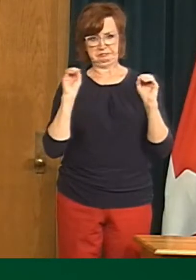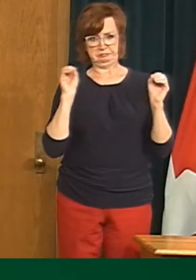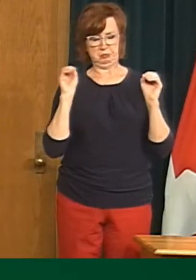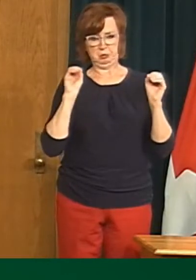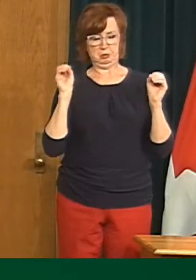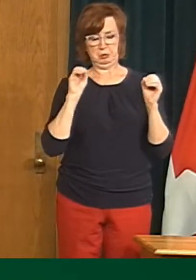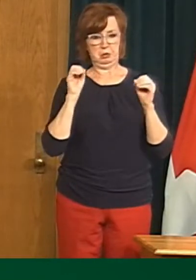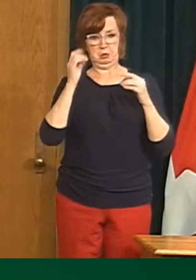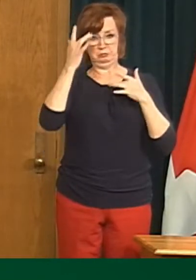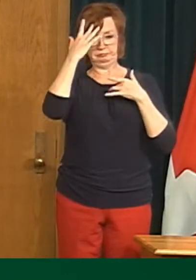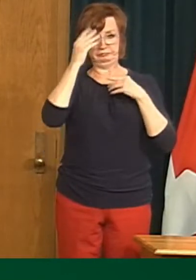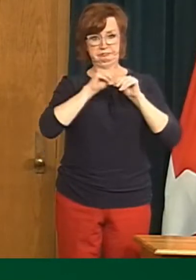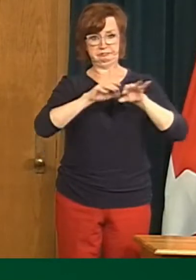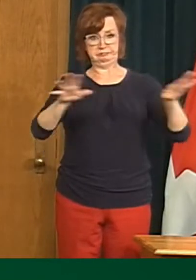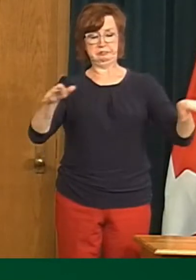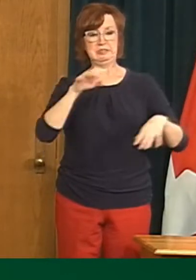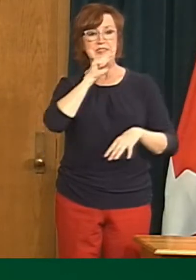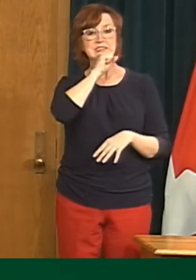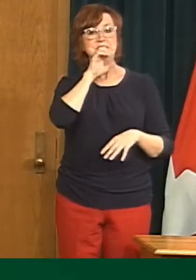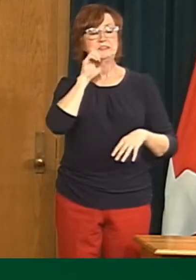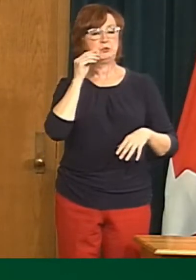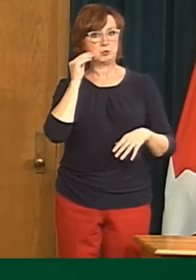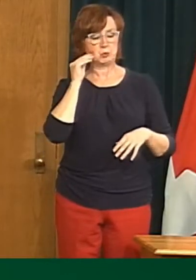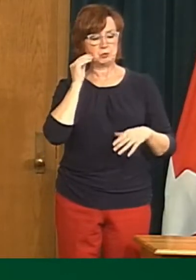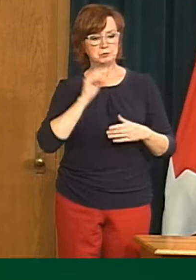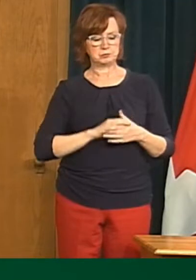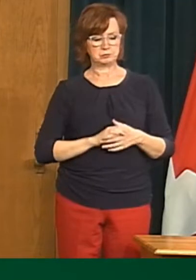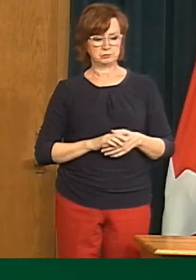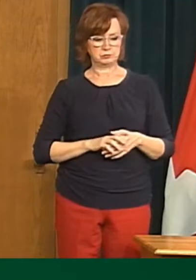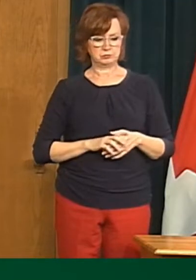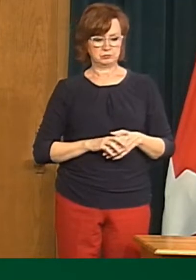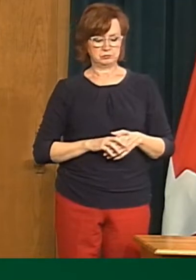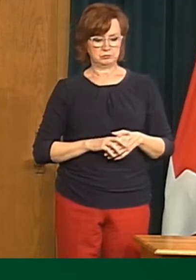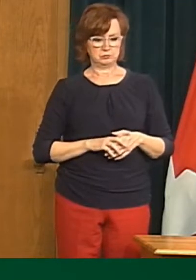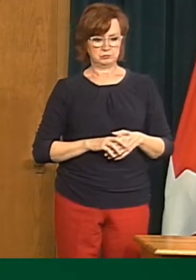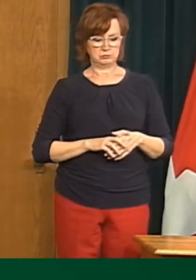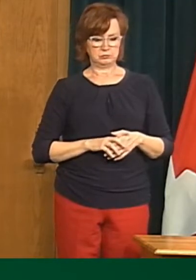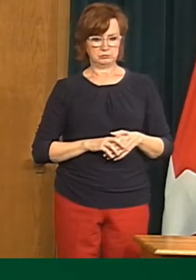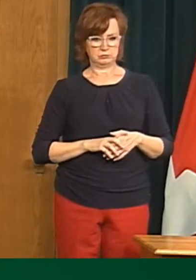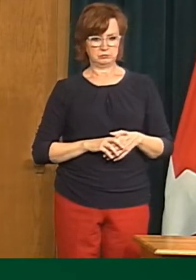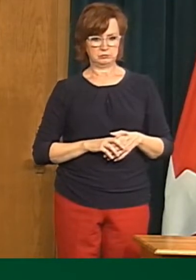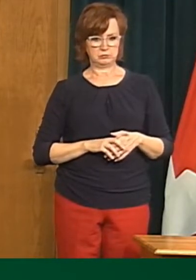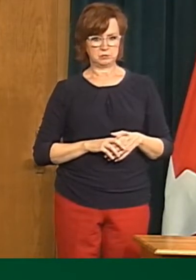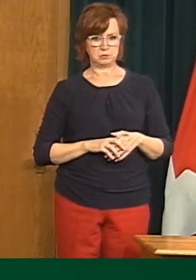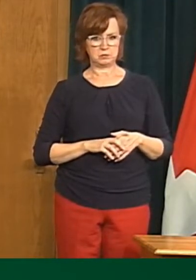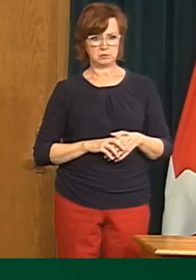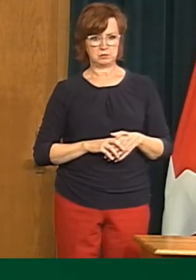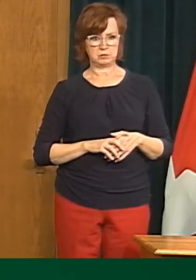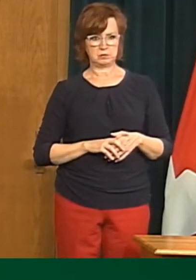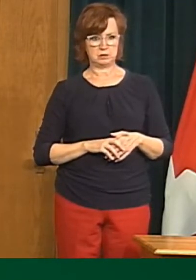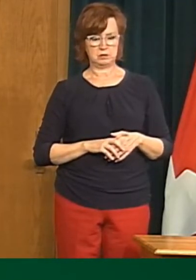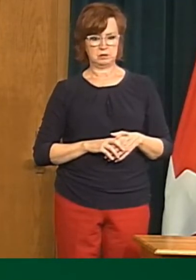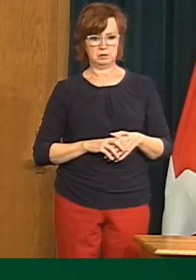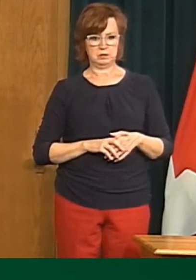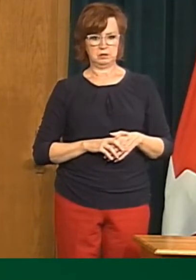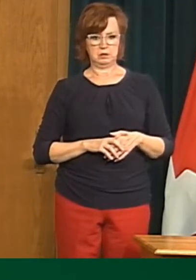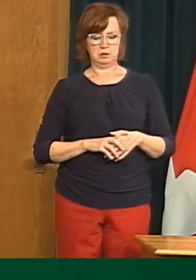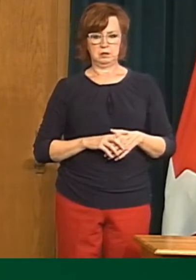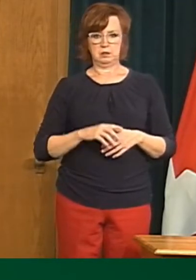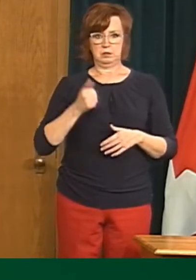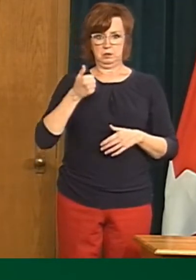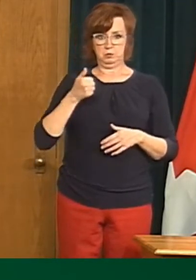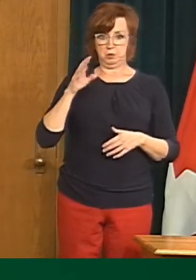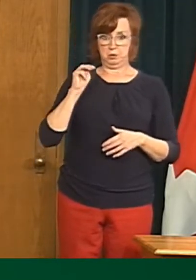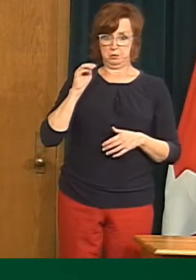Are we going to be addressing those two national issues in any way, shape, or form? Sure. Well, first and